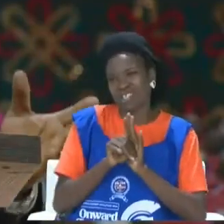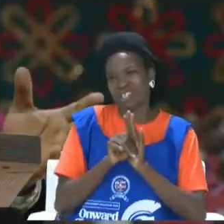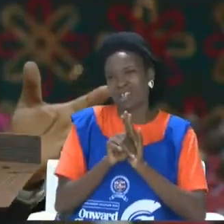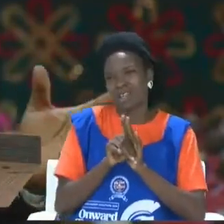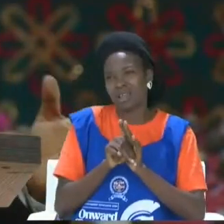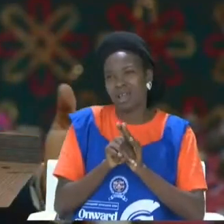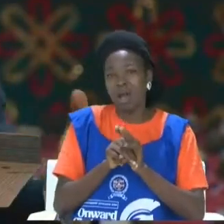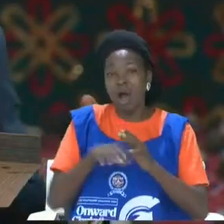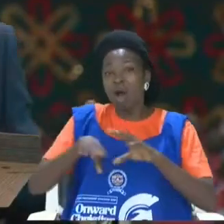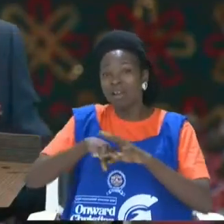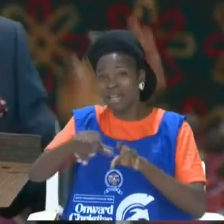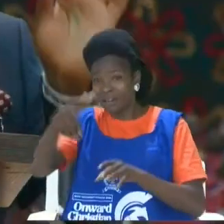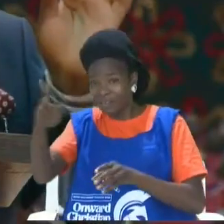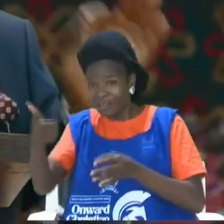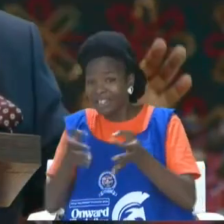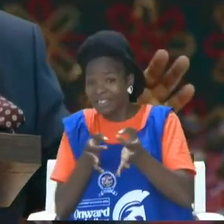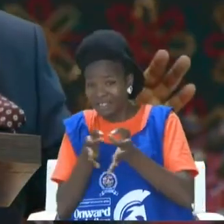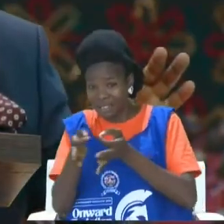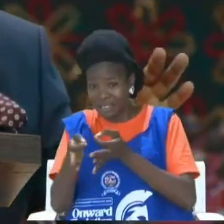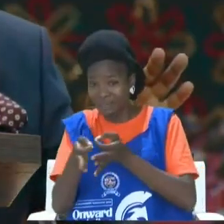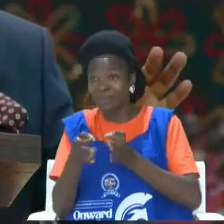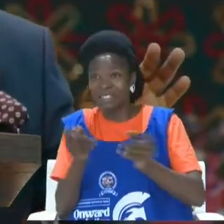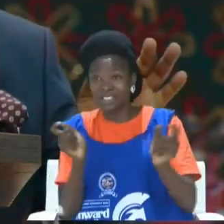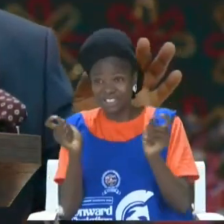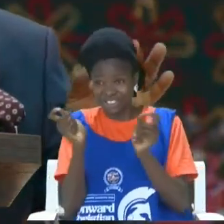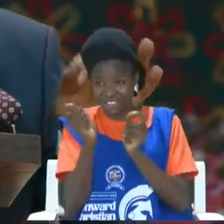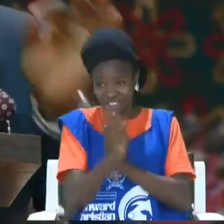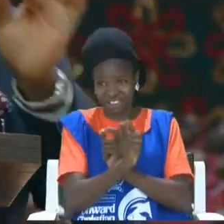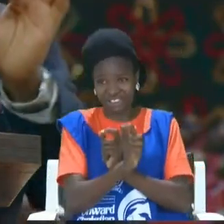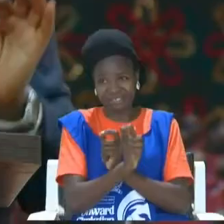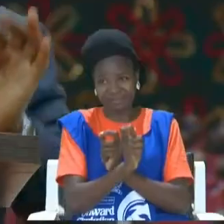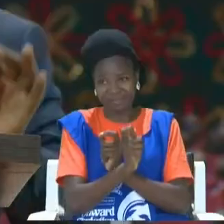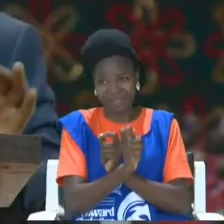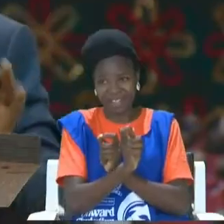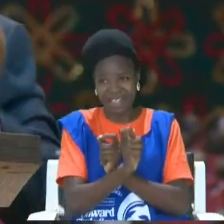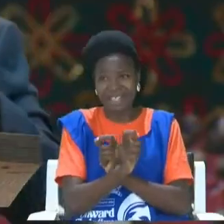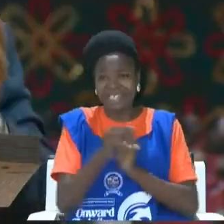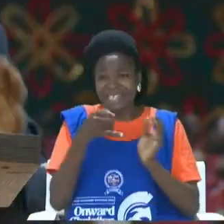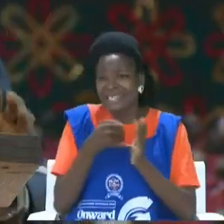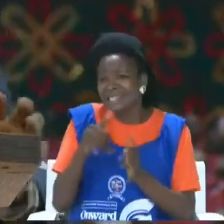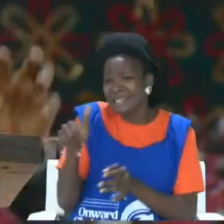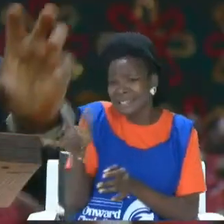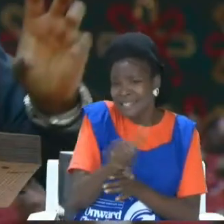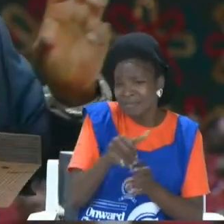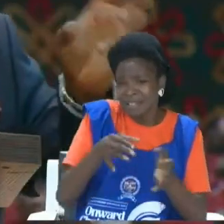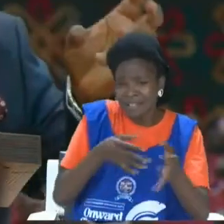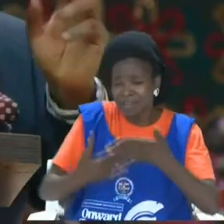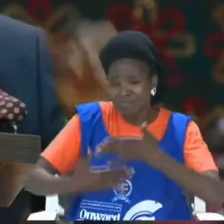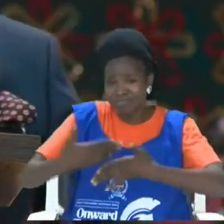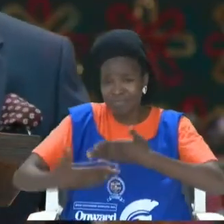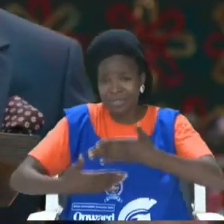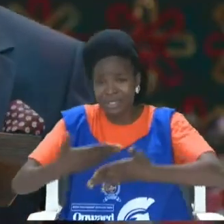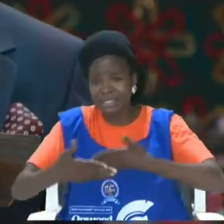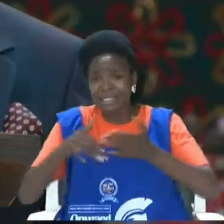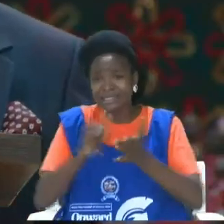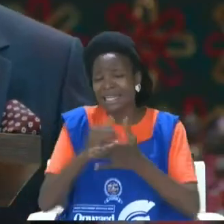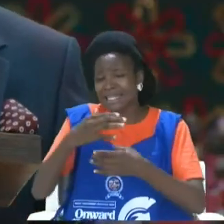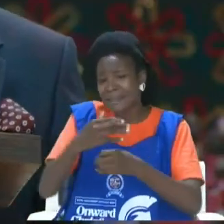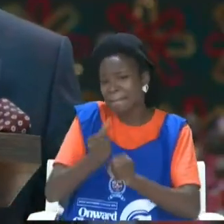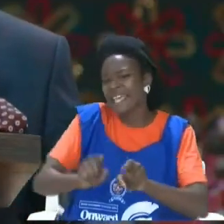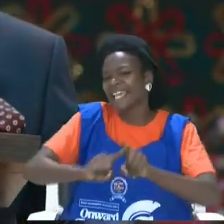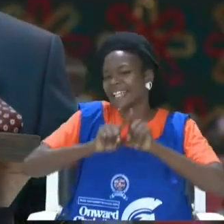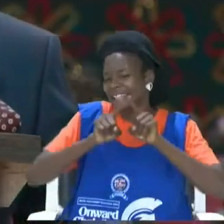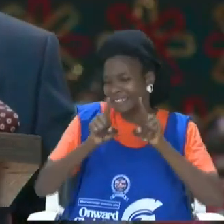On the other hand, change is simply the process that makes a difference.